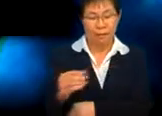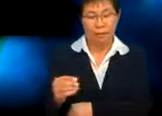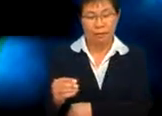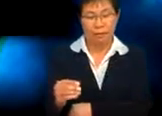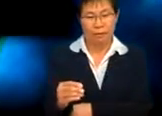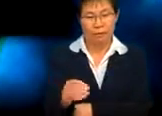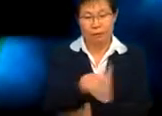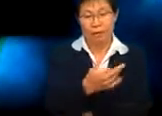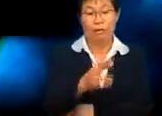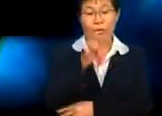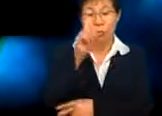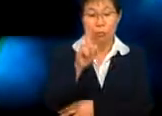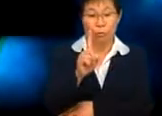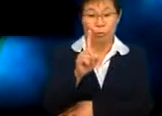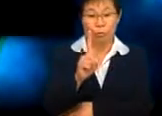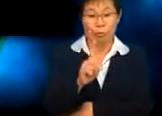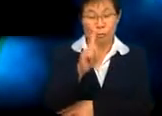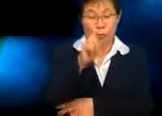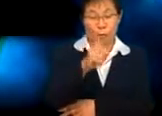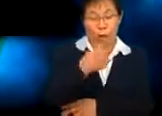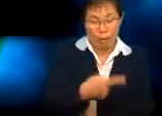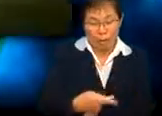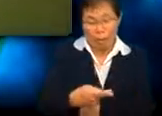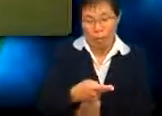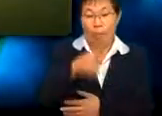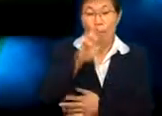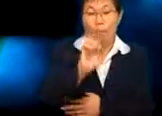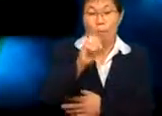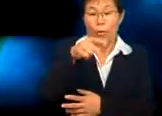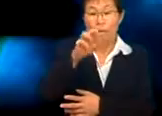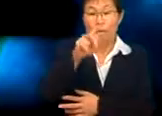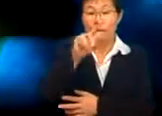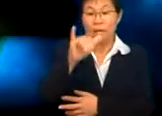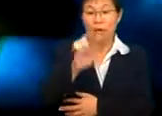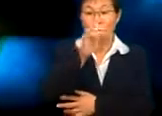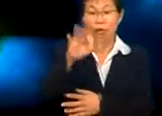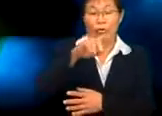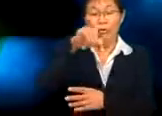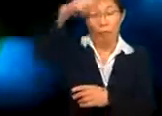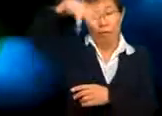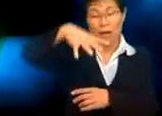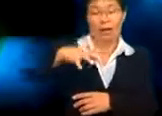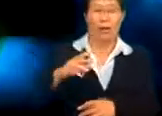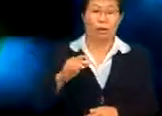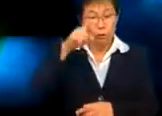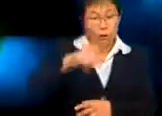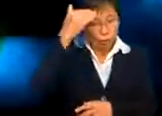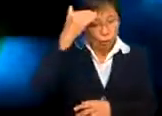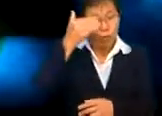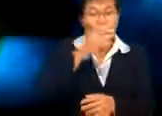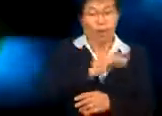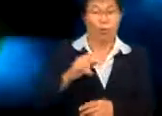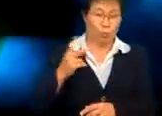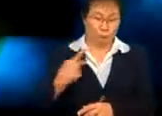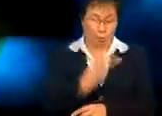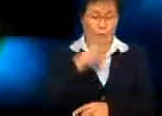And there is another property of light that we should know. We see it every day, but we do not